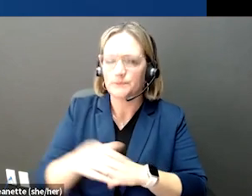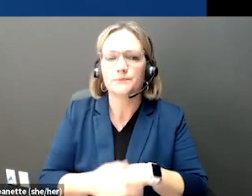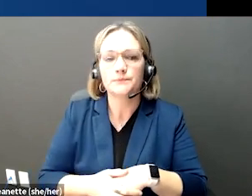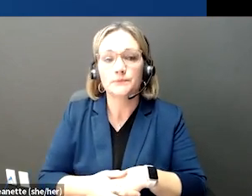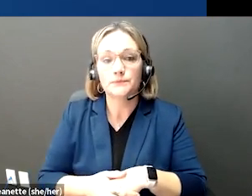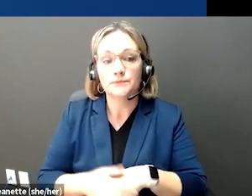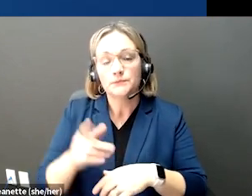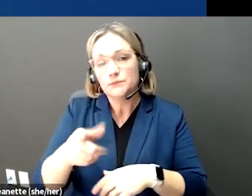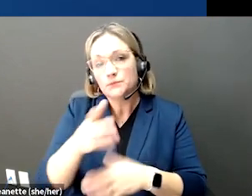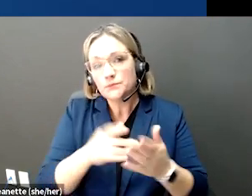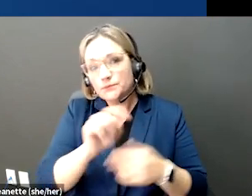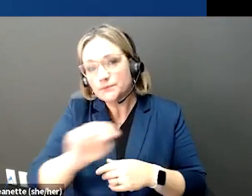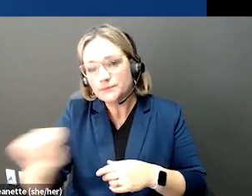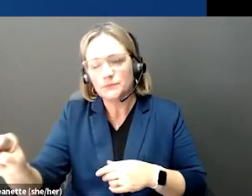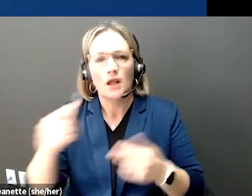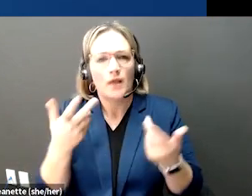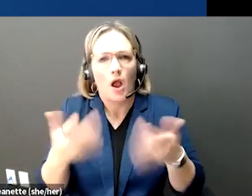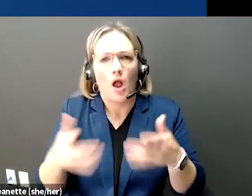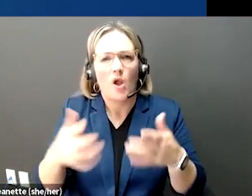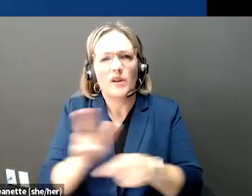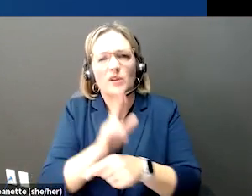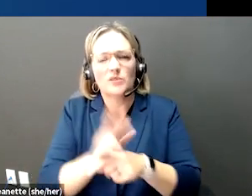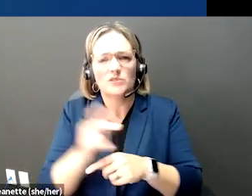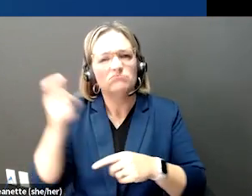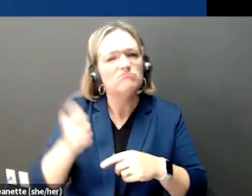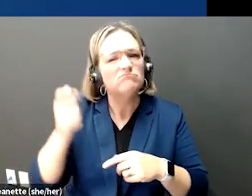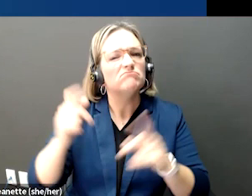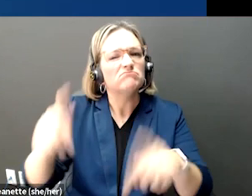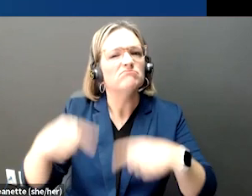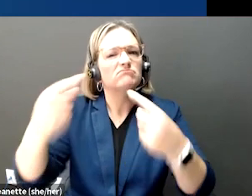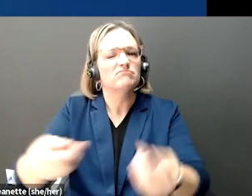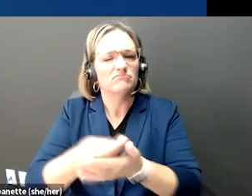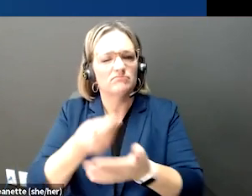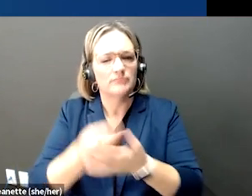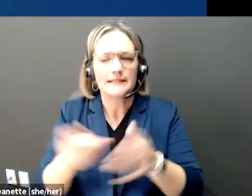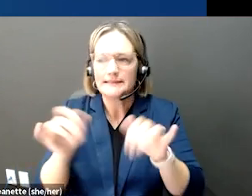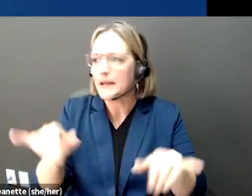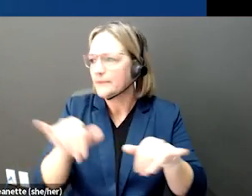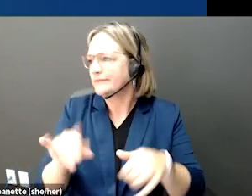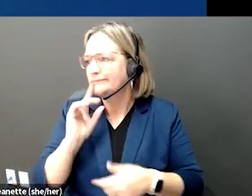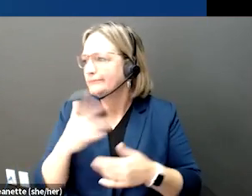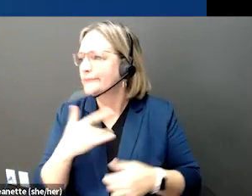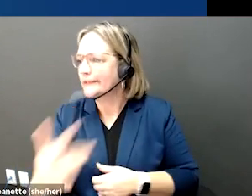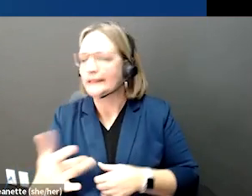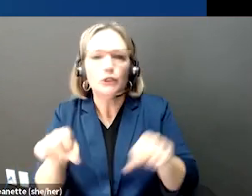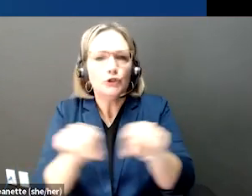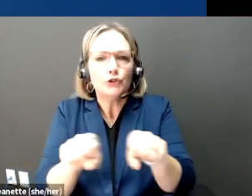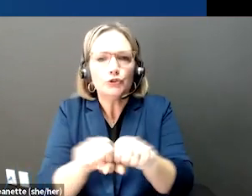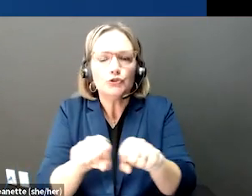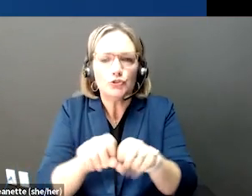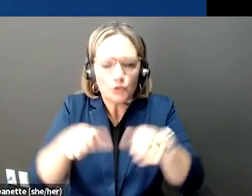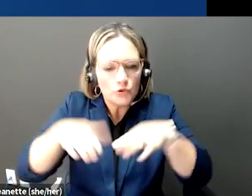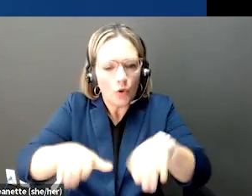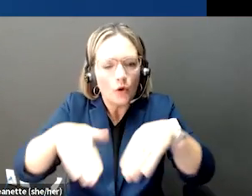project for a while, so their use of the fund remains pretty consistent. Orthotics for a child with club foot, trips